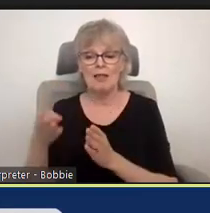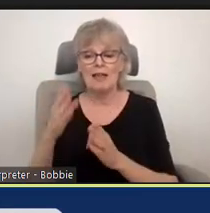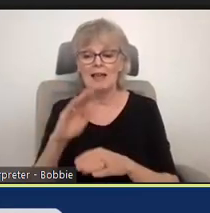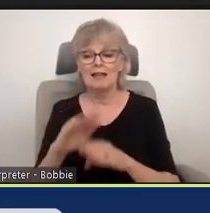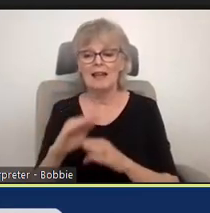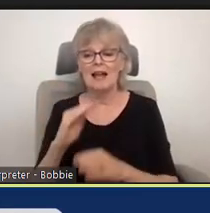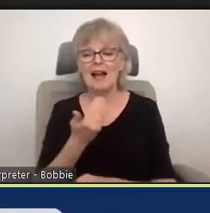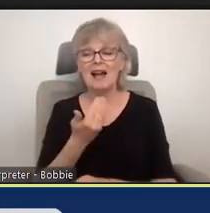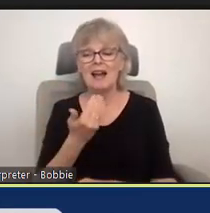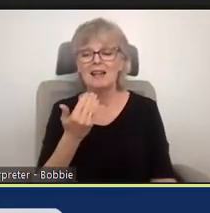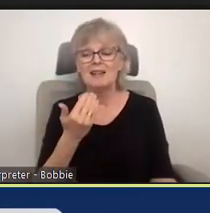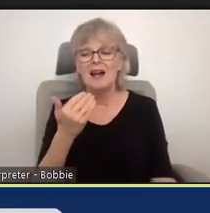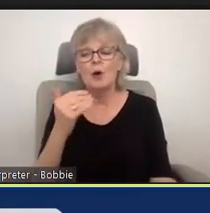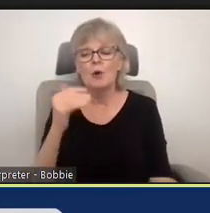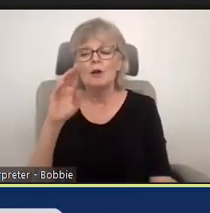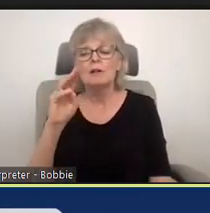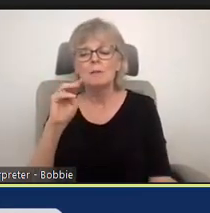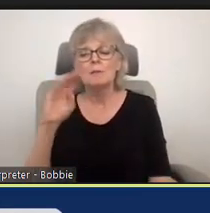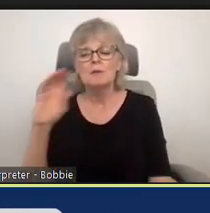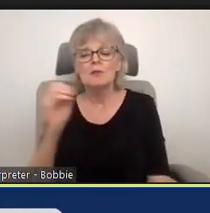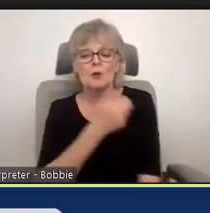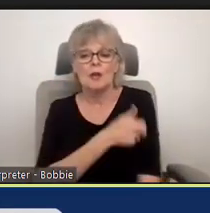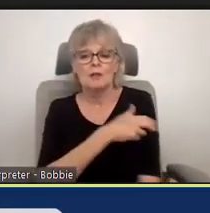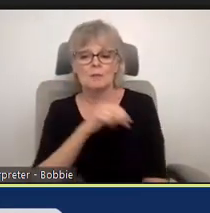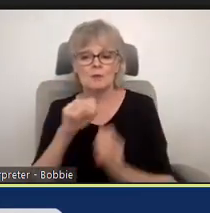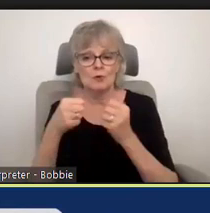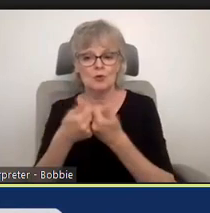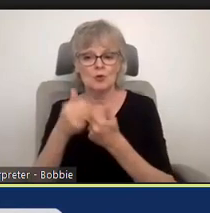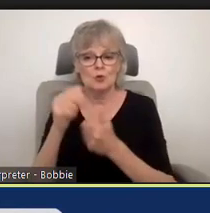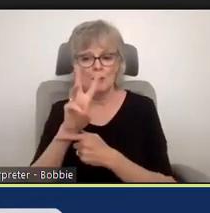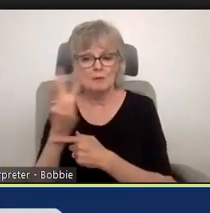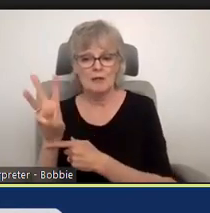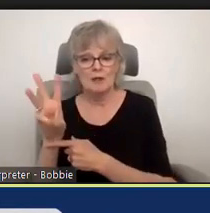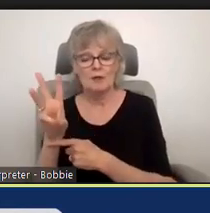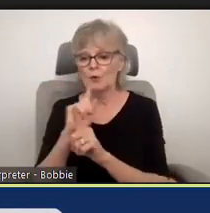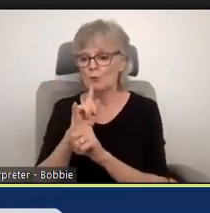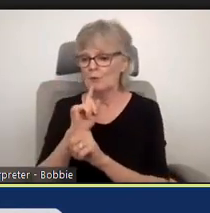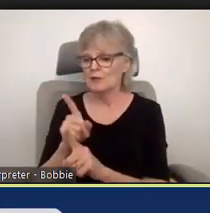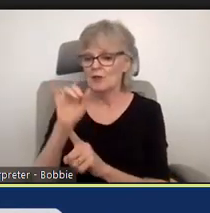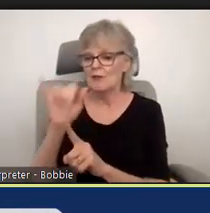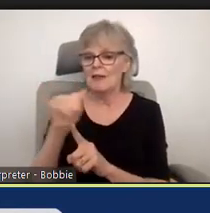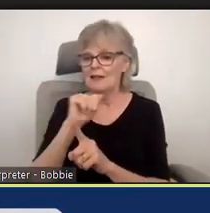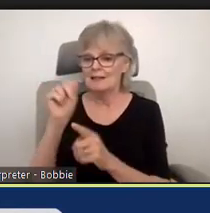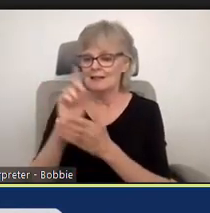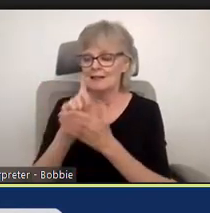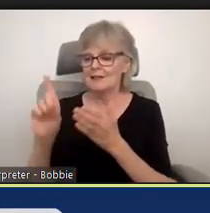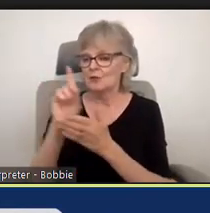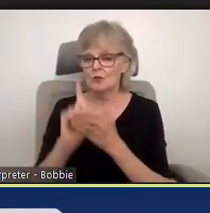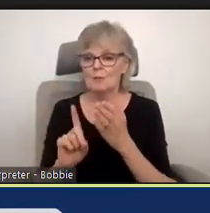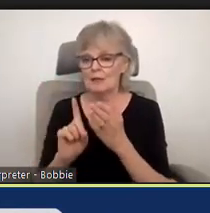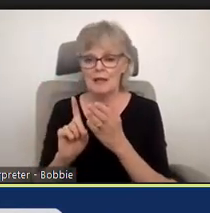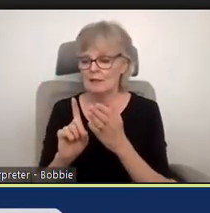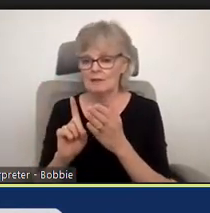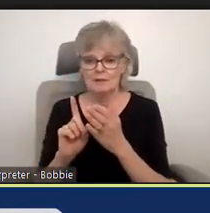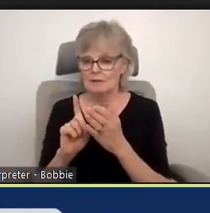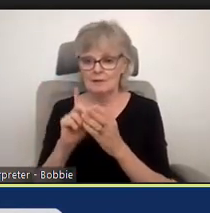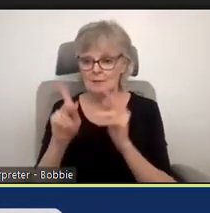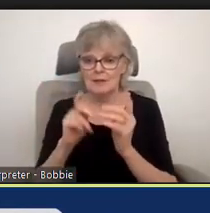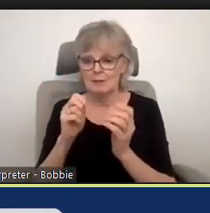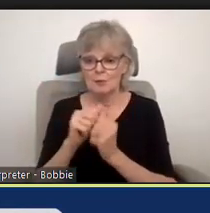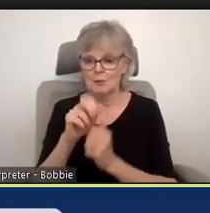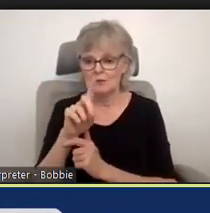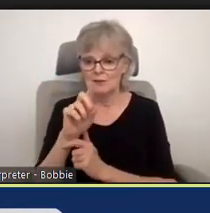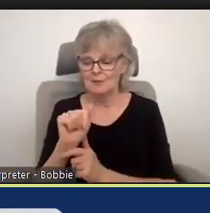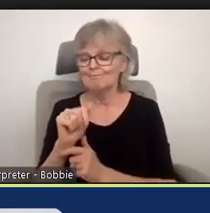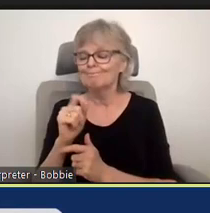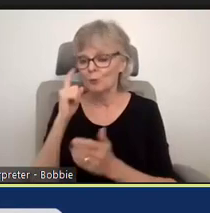Hospital Association website was not discriminatory against people with disabilities. We found that it